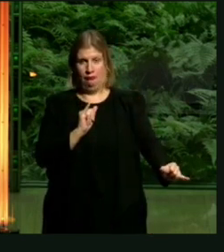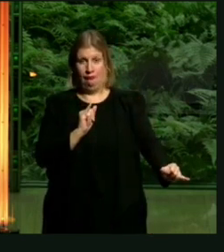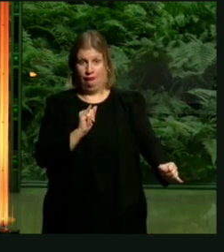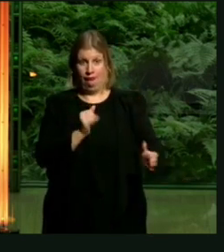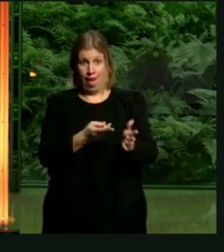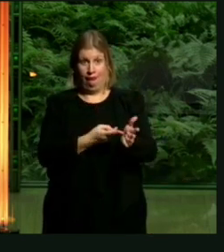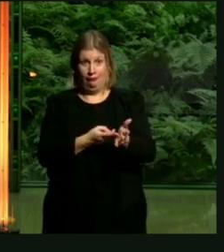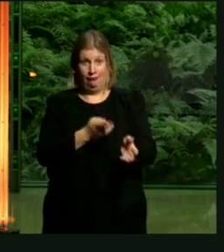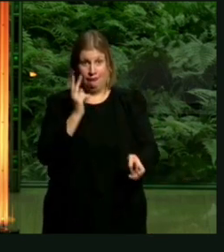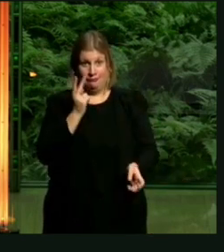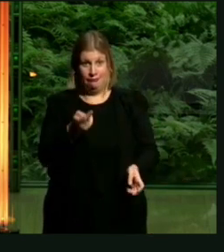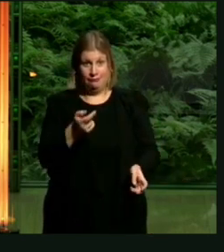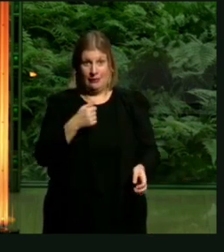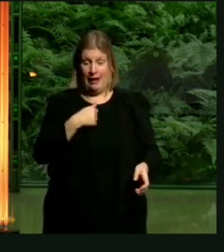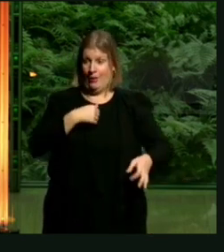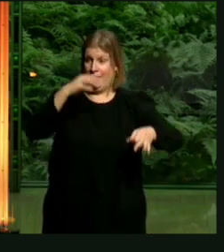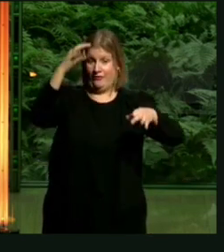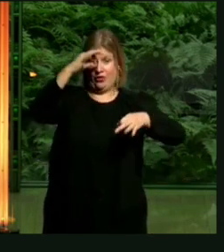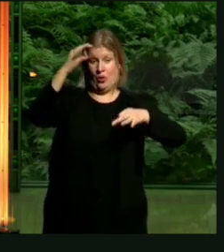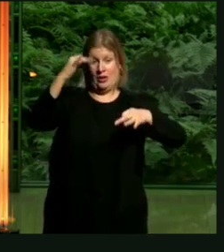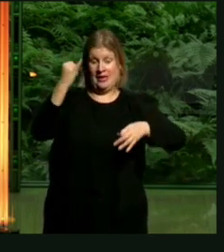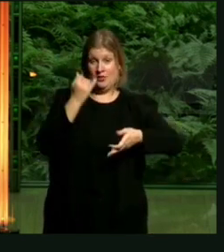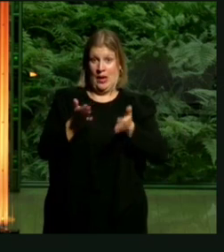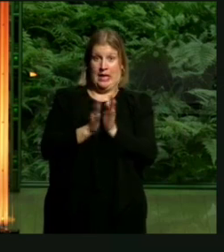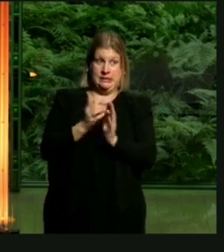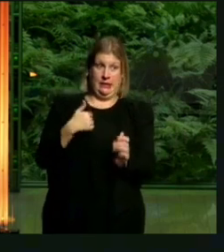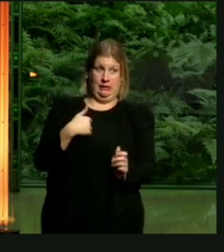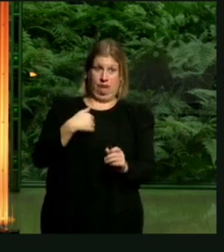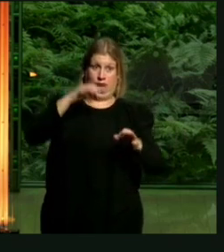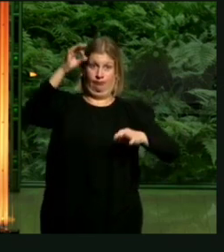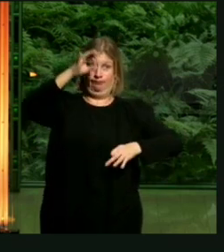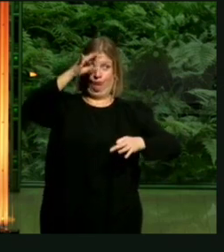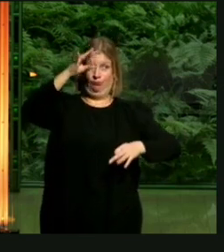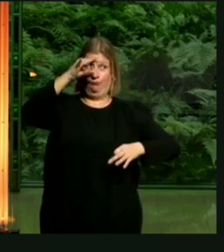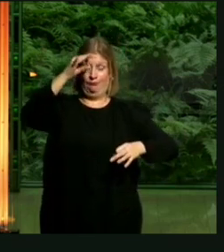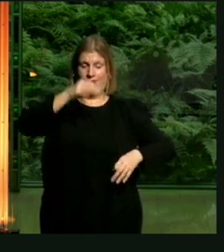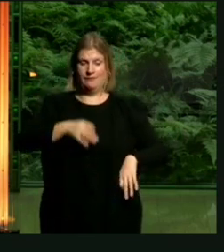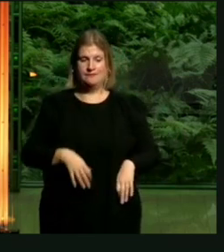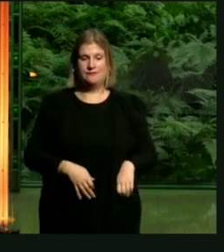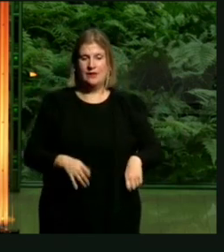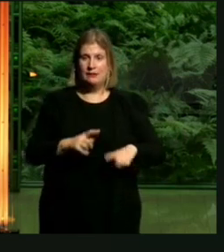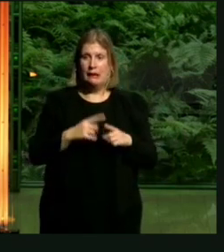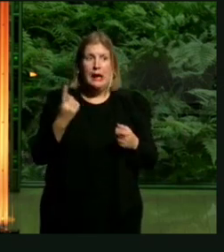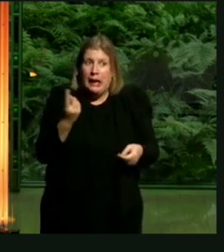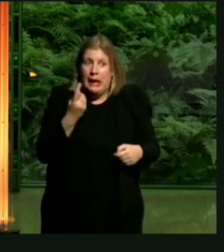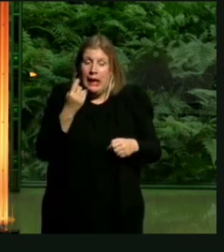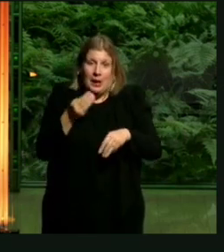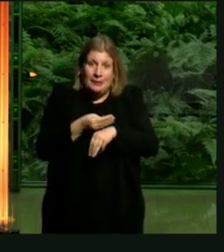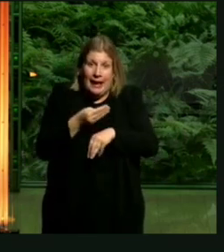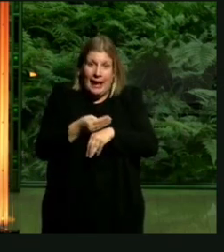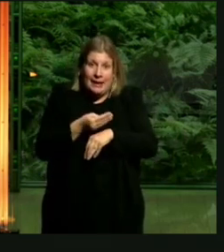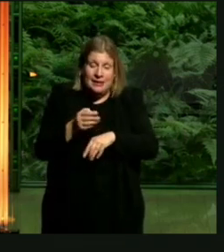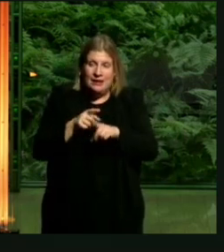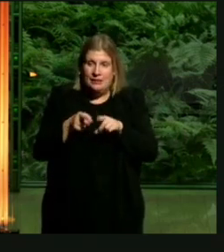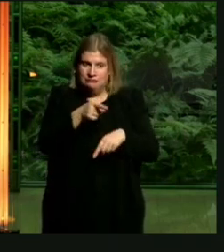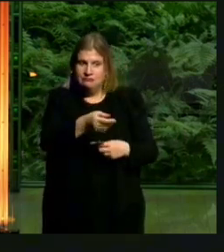I wouldn't have known where I am if you asked me. So it's like, I'm somewhere in Miami, but this knows it